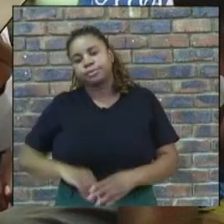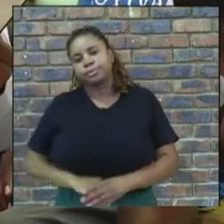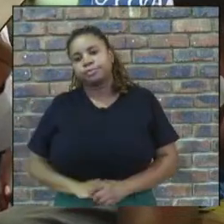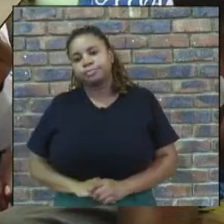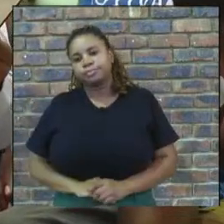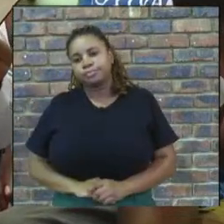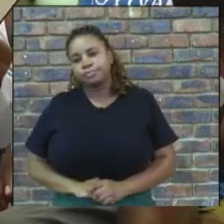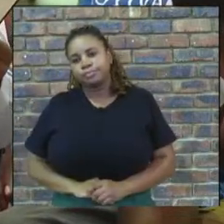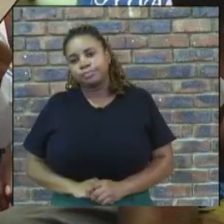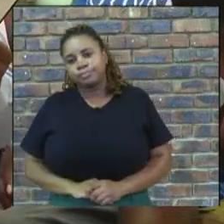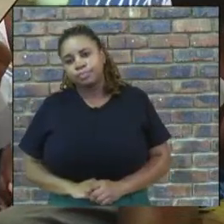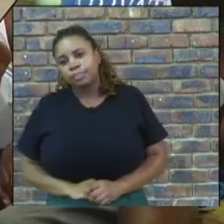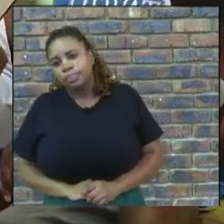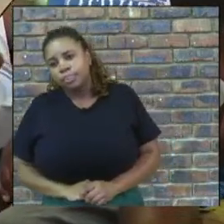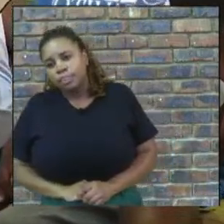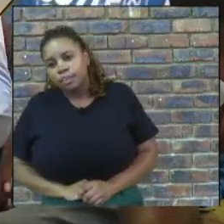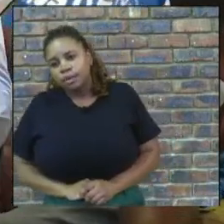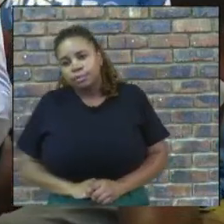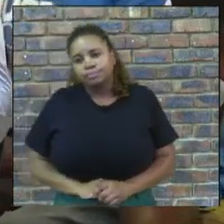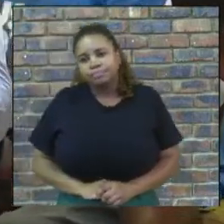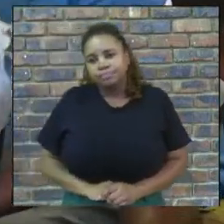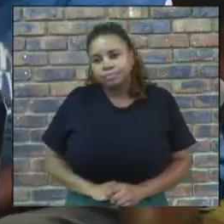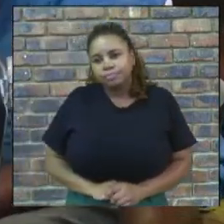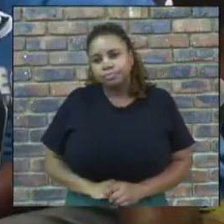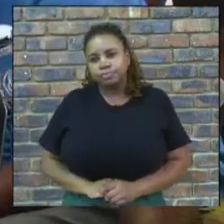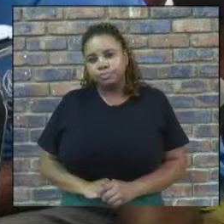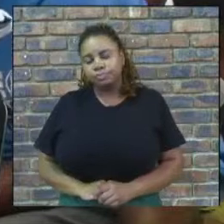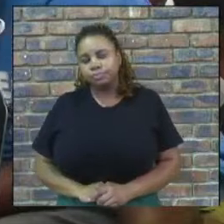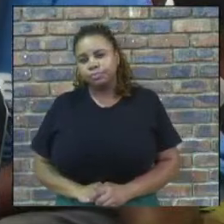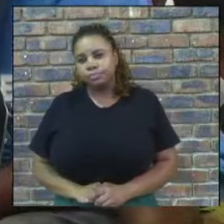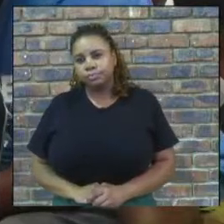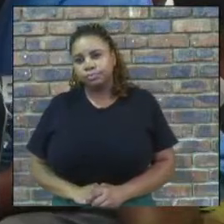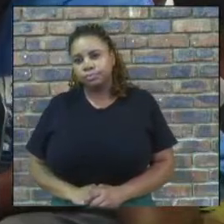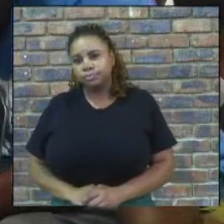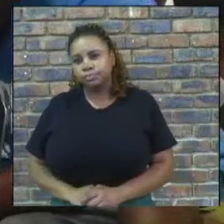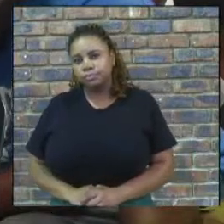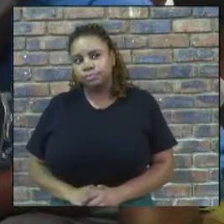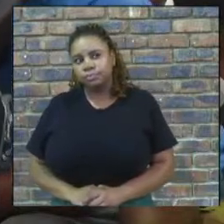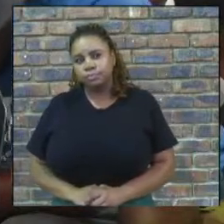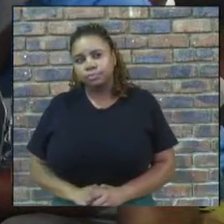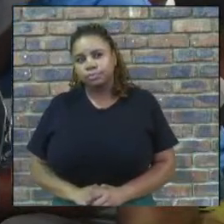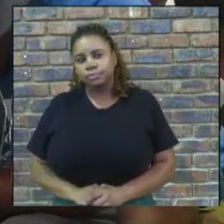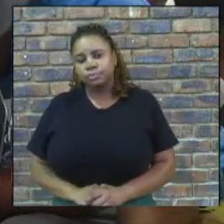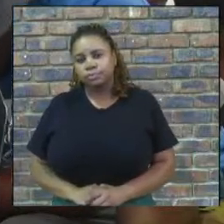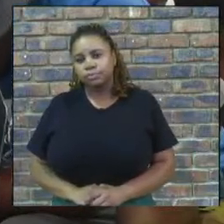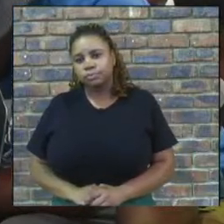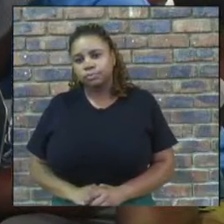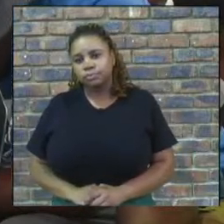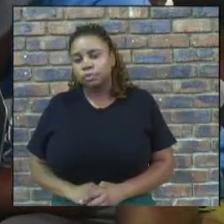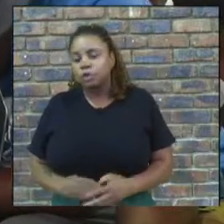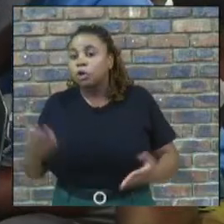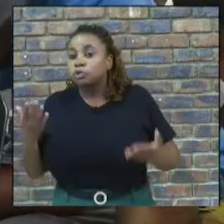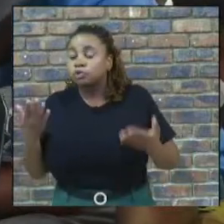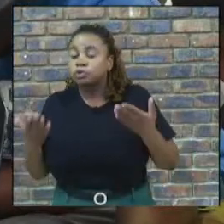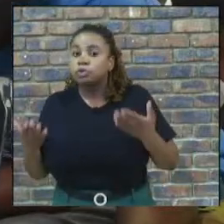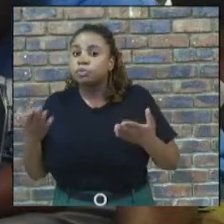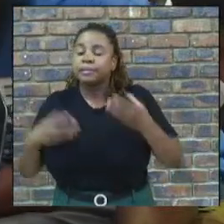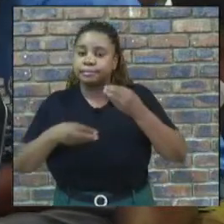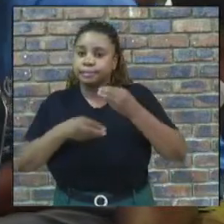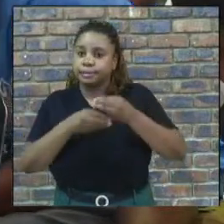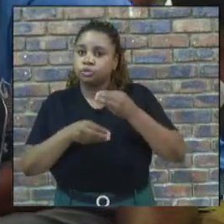Also, the other issues on what? Yeah. So maybe just to add